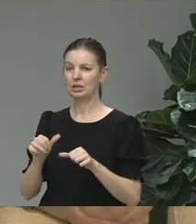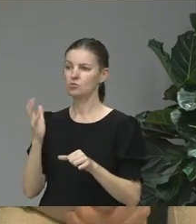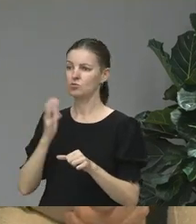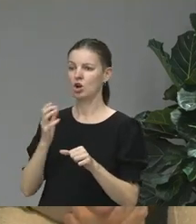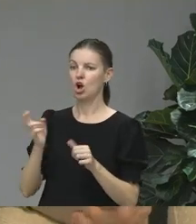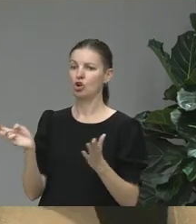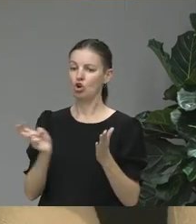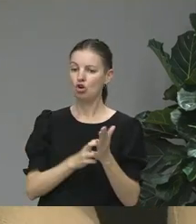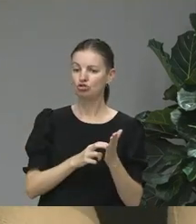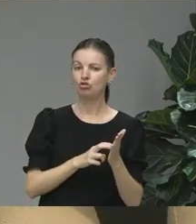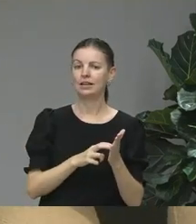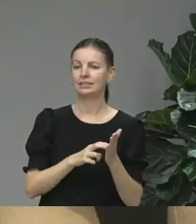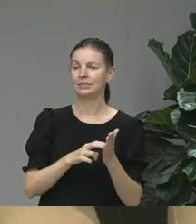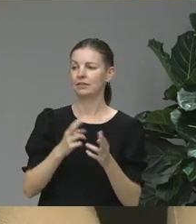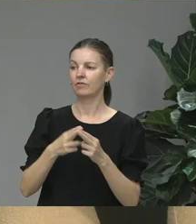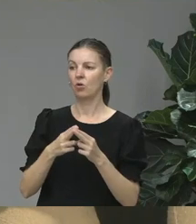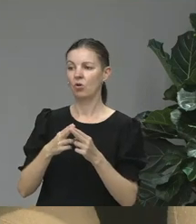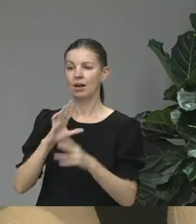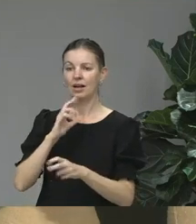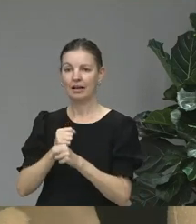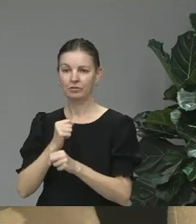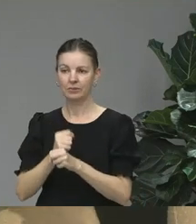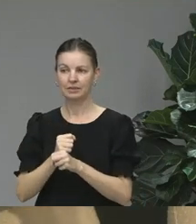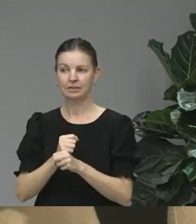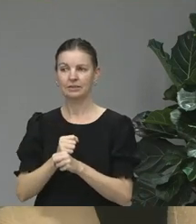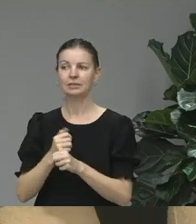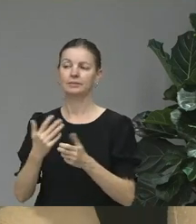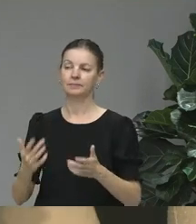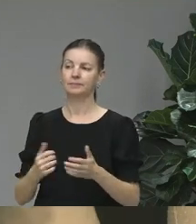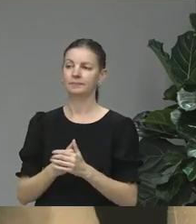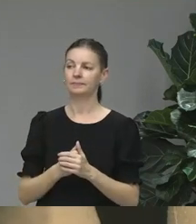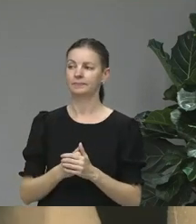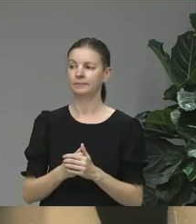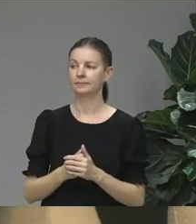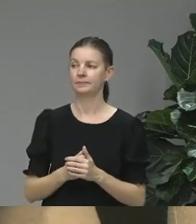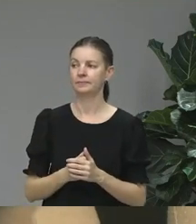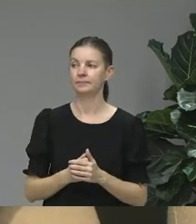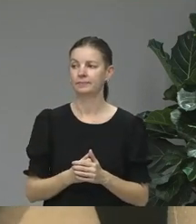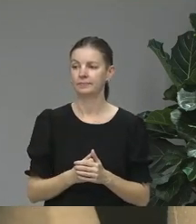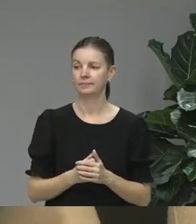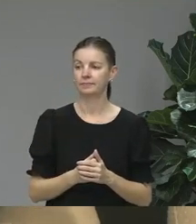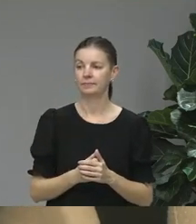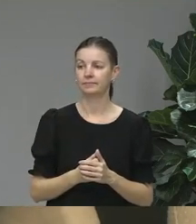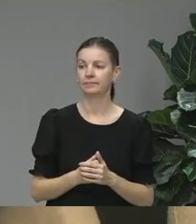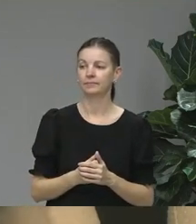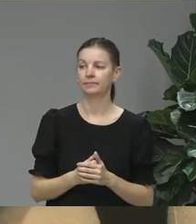of government contracting, to try and work that. So I have